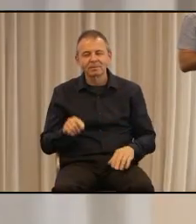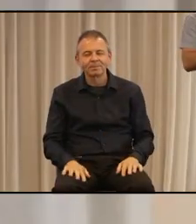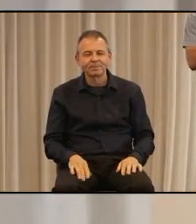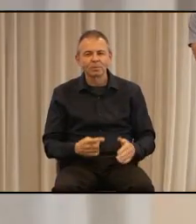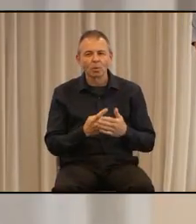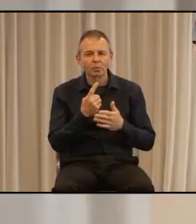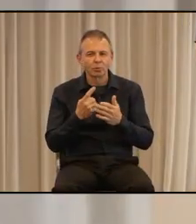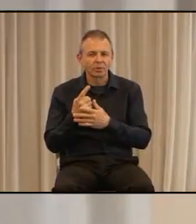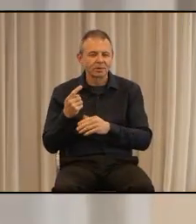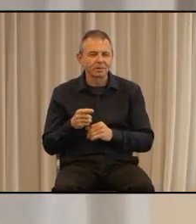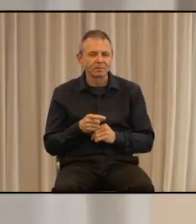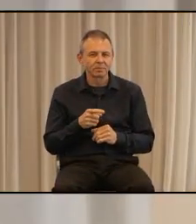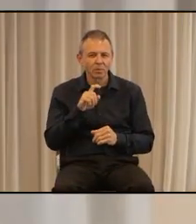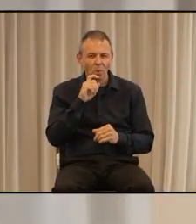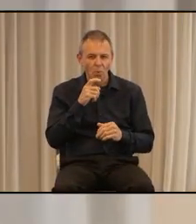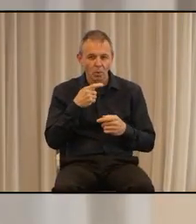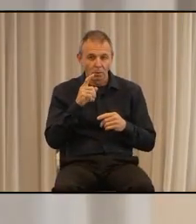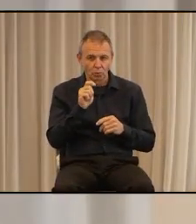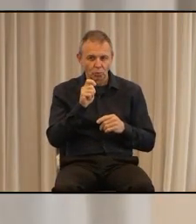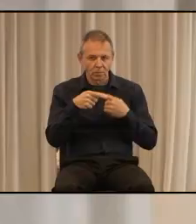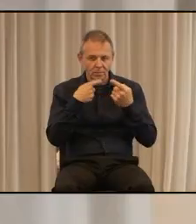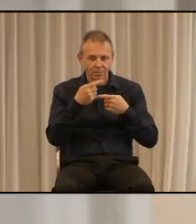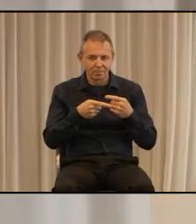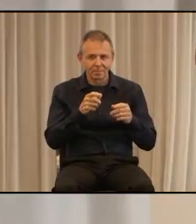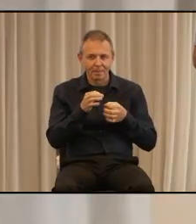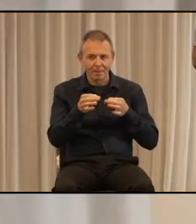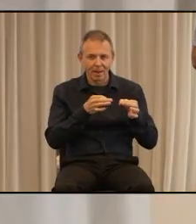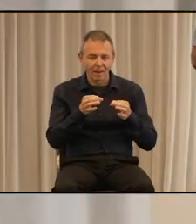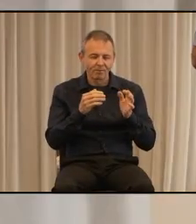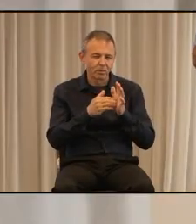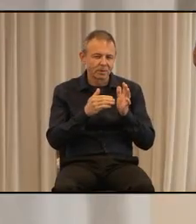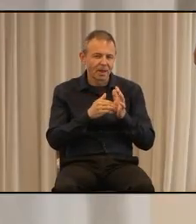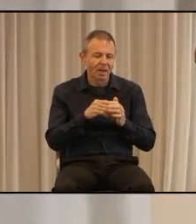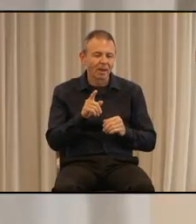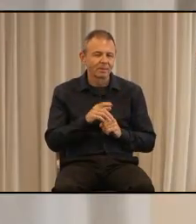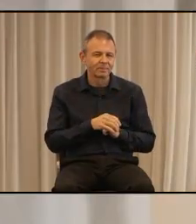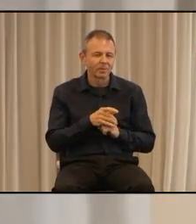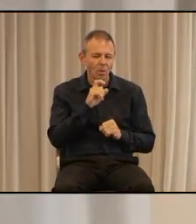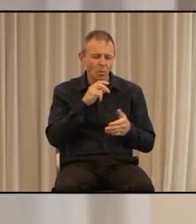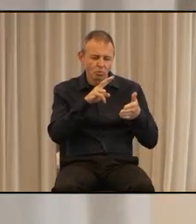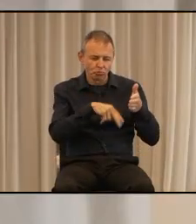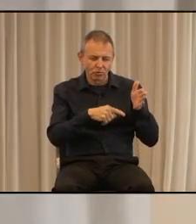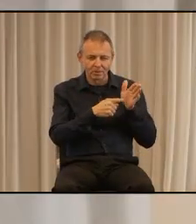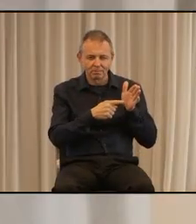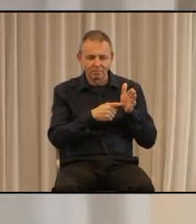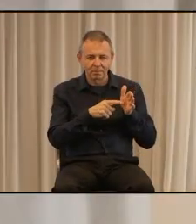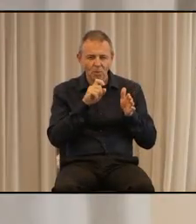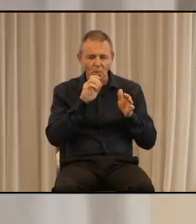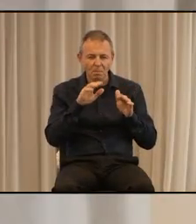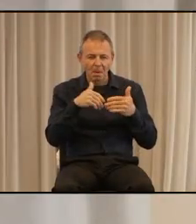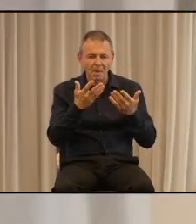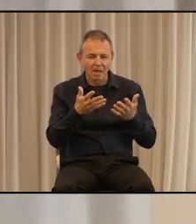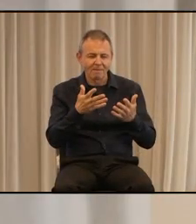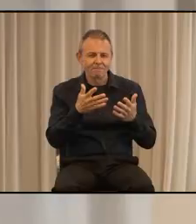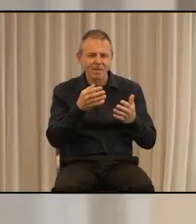So before I kind of go into the plan for today, I just want to read a little something that I think might highlight. It's a